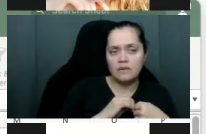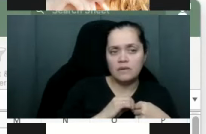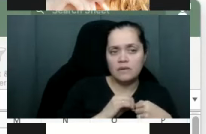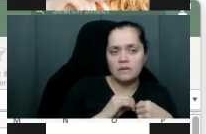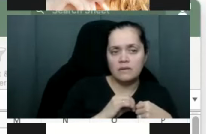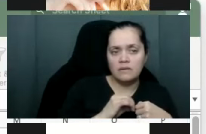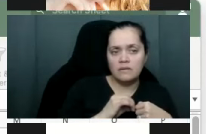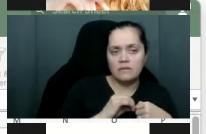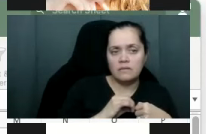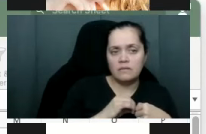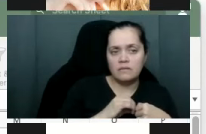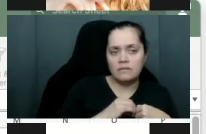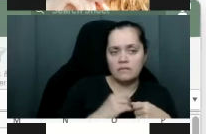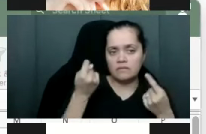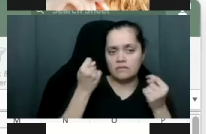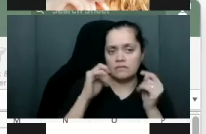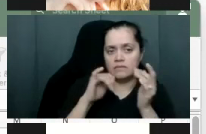Try that again.